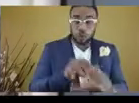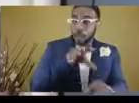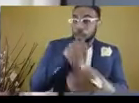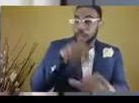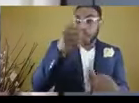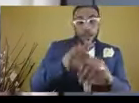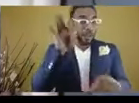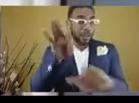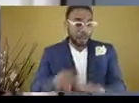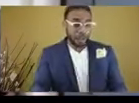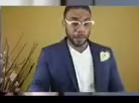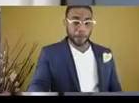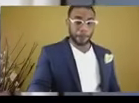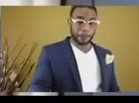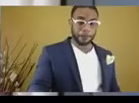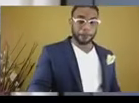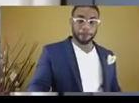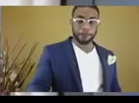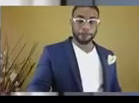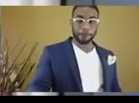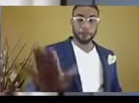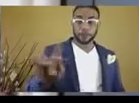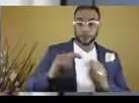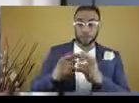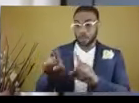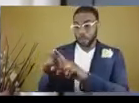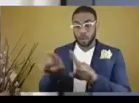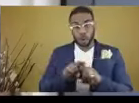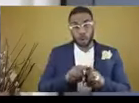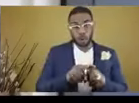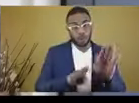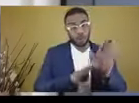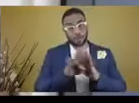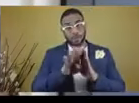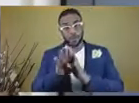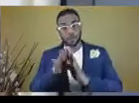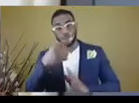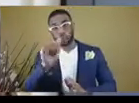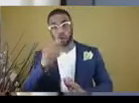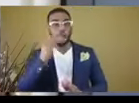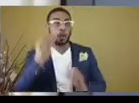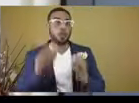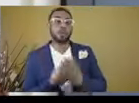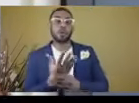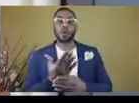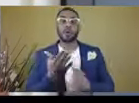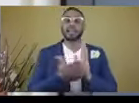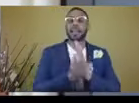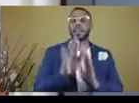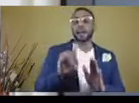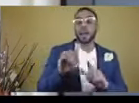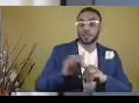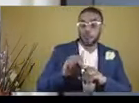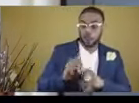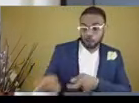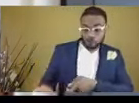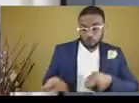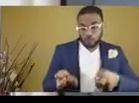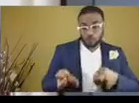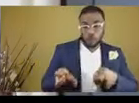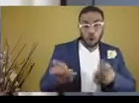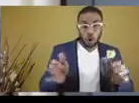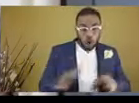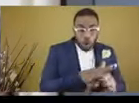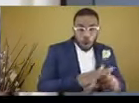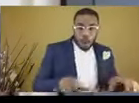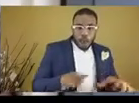election. NSA and her team are also developing Georgia's homegrown talent by training and organizing local activists across